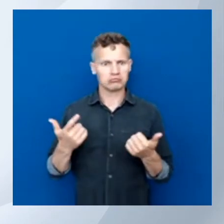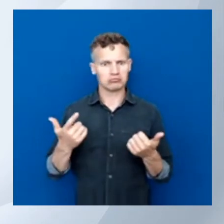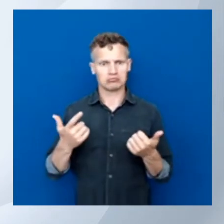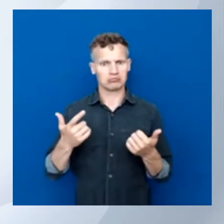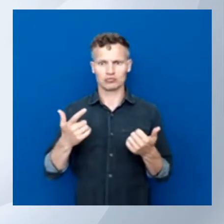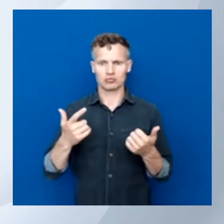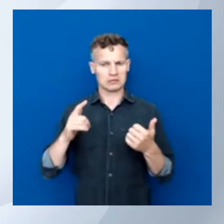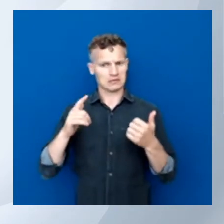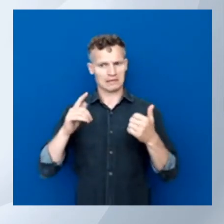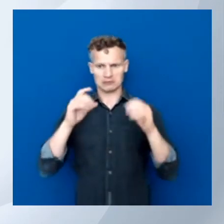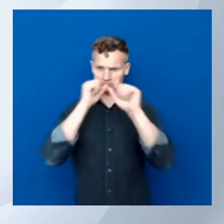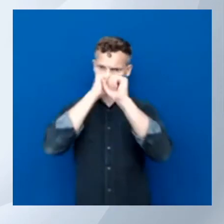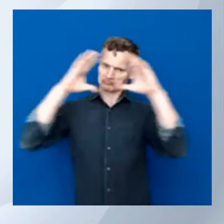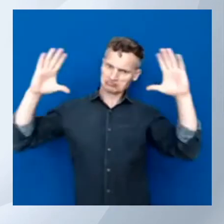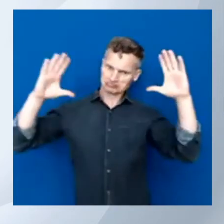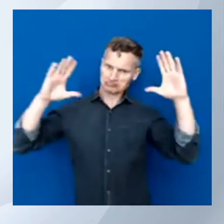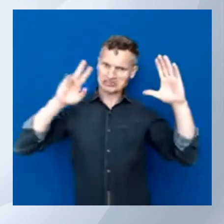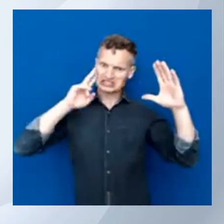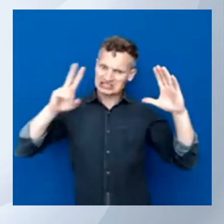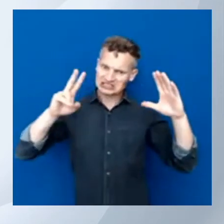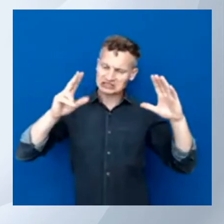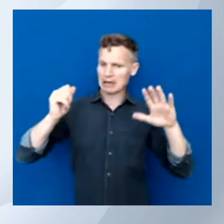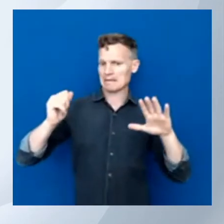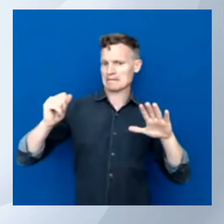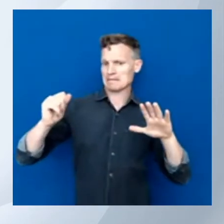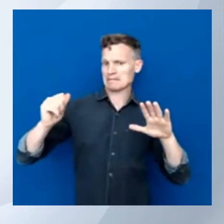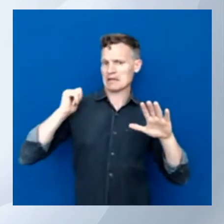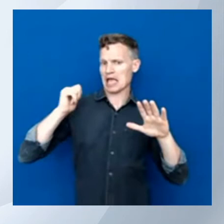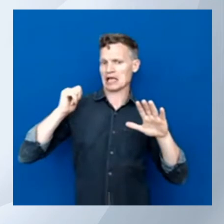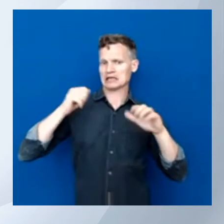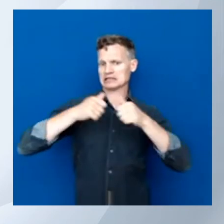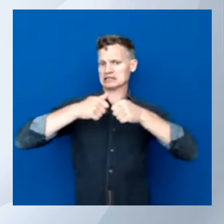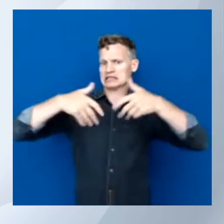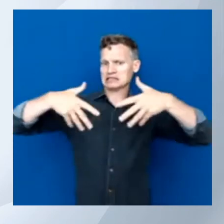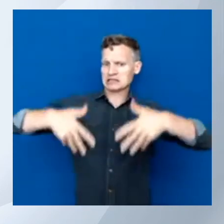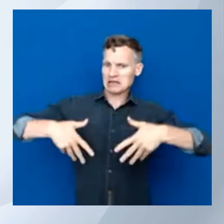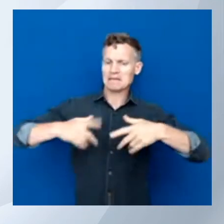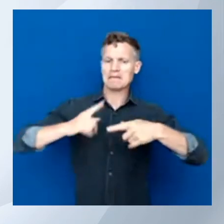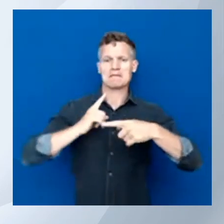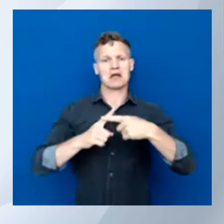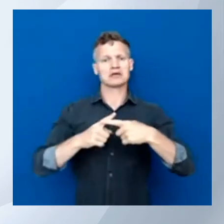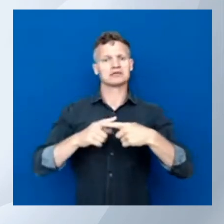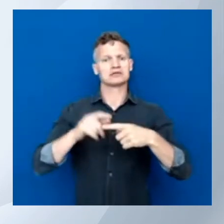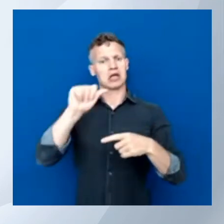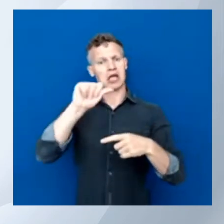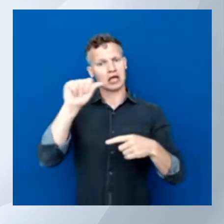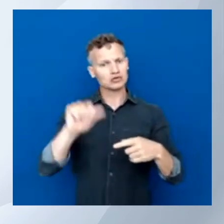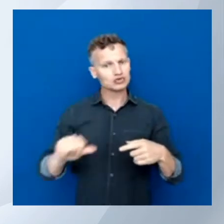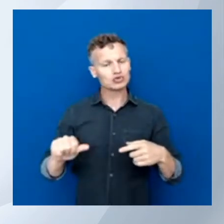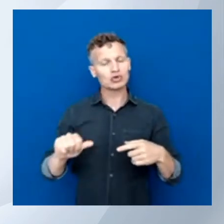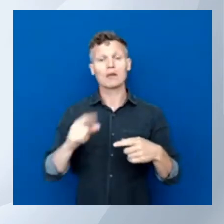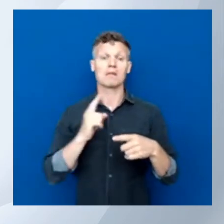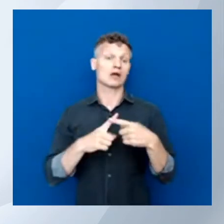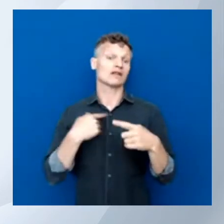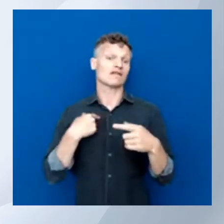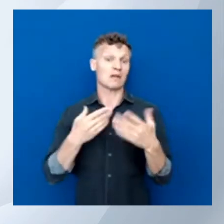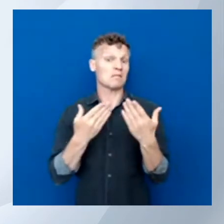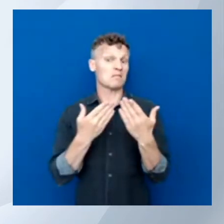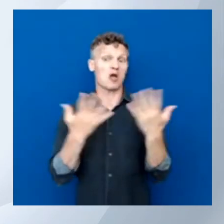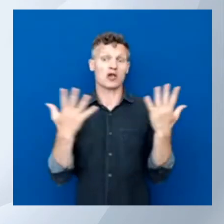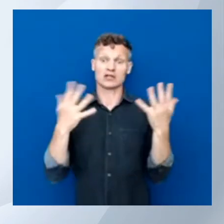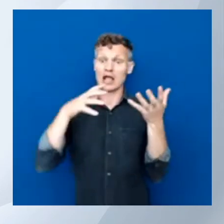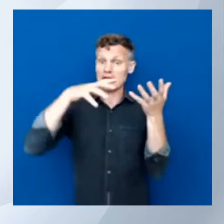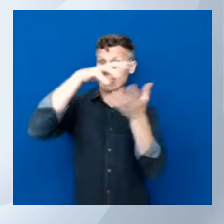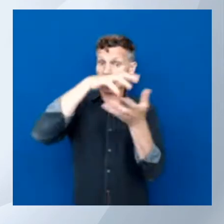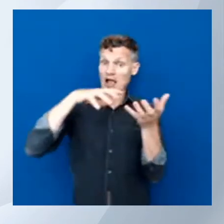integrate with Azure and even have like a multi-cloud strategy in there. So you could have half of your services on AWS